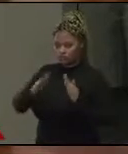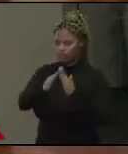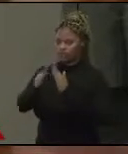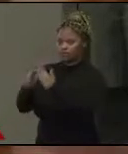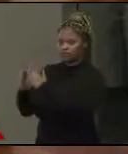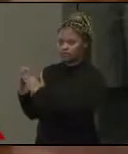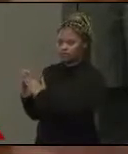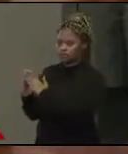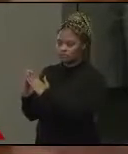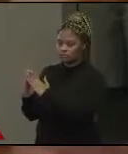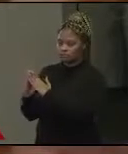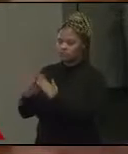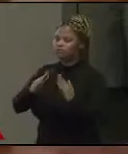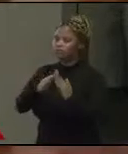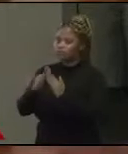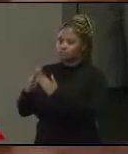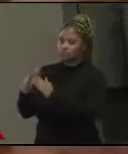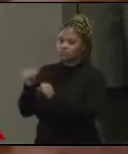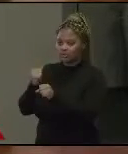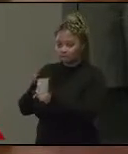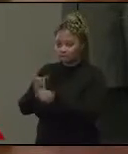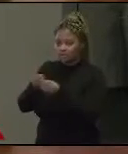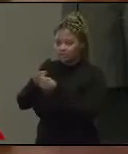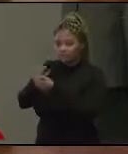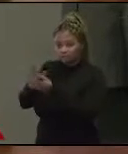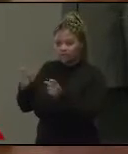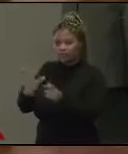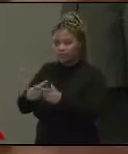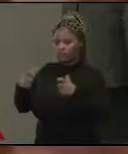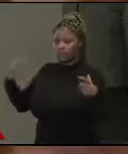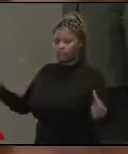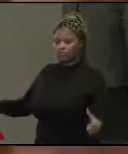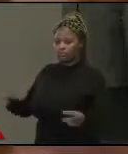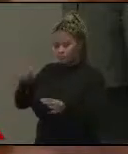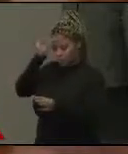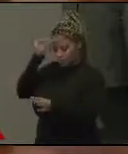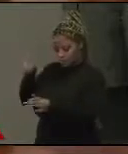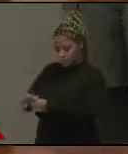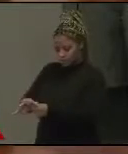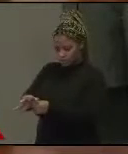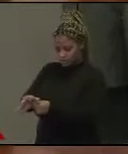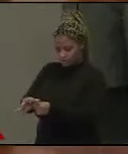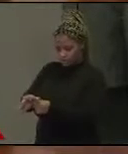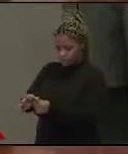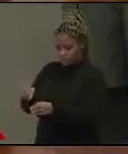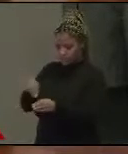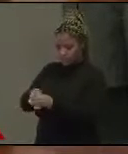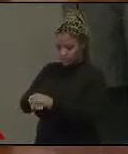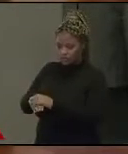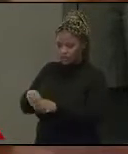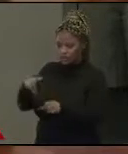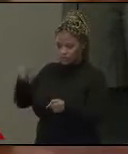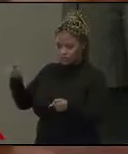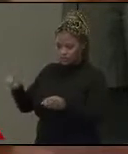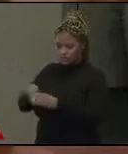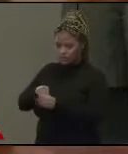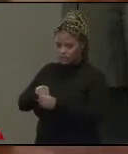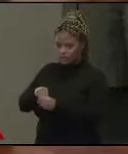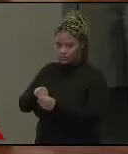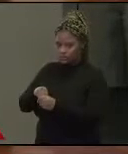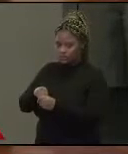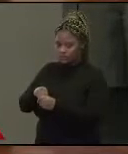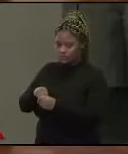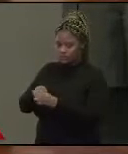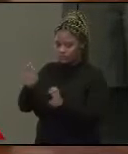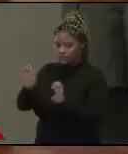serve a broader purpose that fosters the integration of our people into an inclusive economy and society, rather than